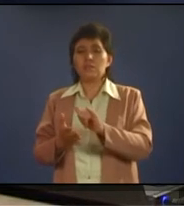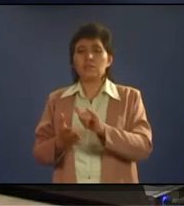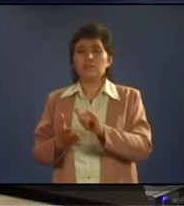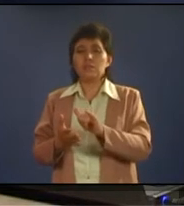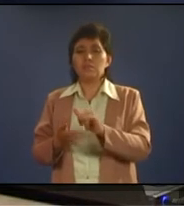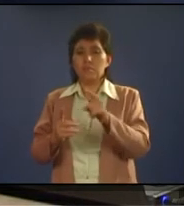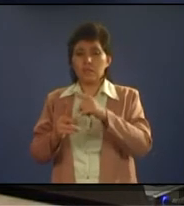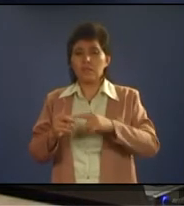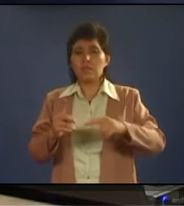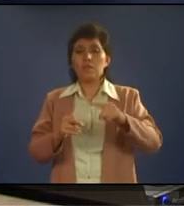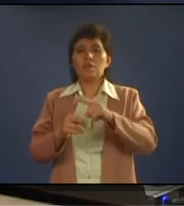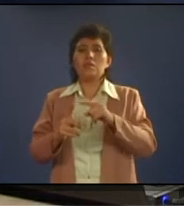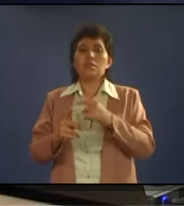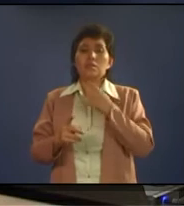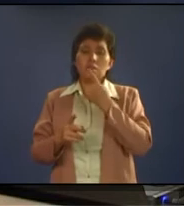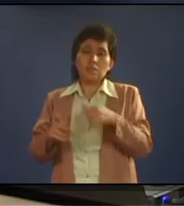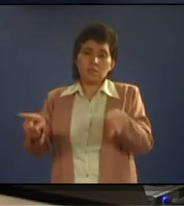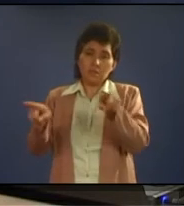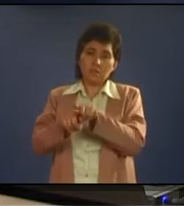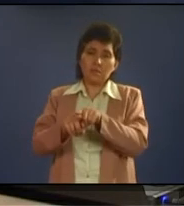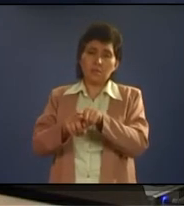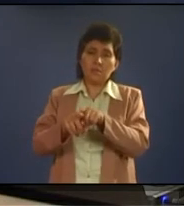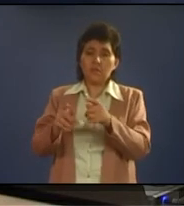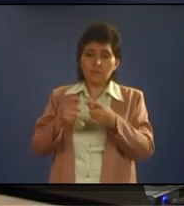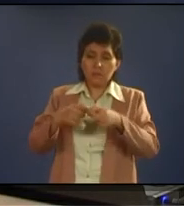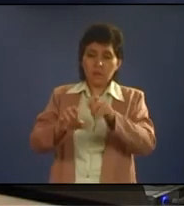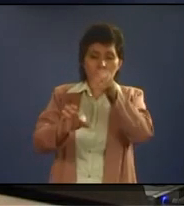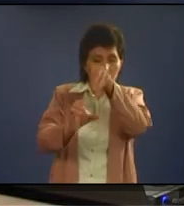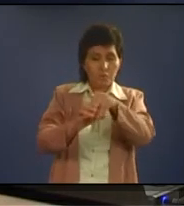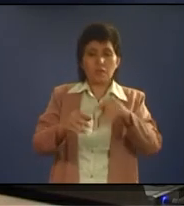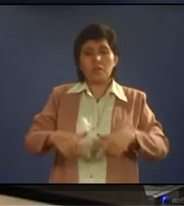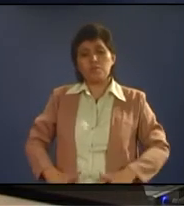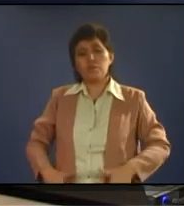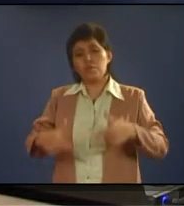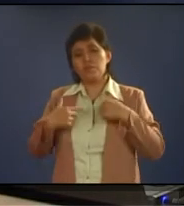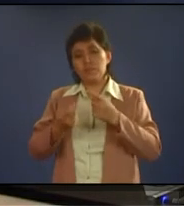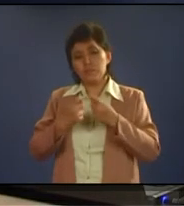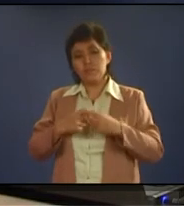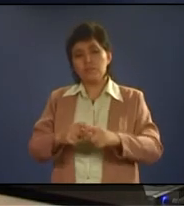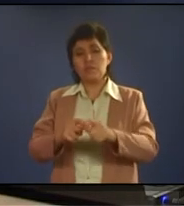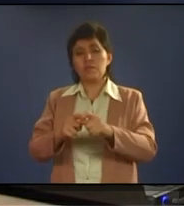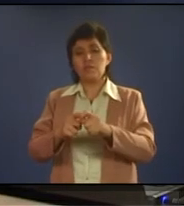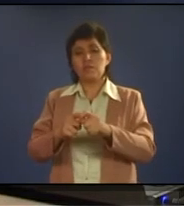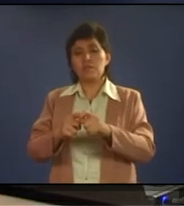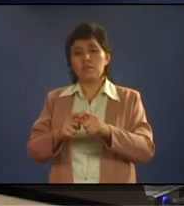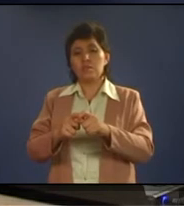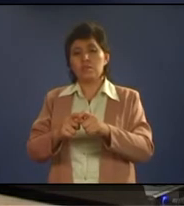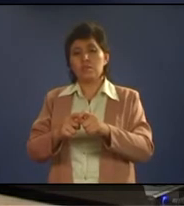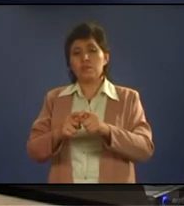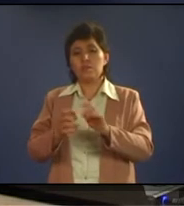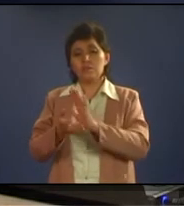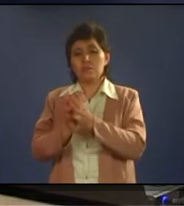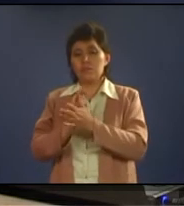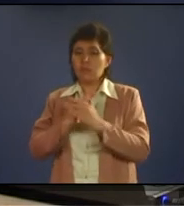when someone else have the same interest and then the third party comes inside. Just try to make the